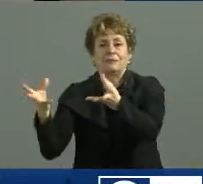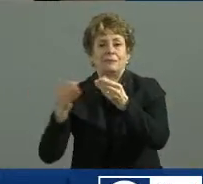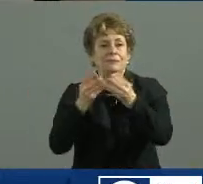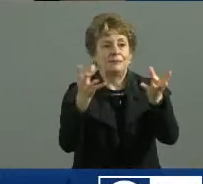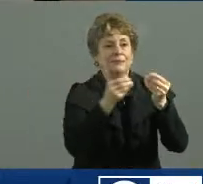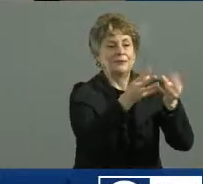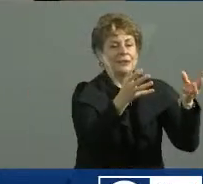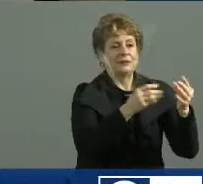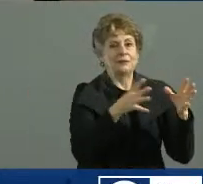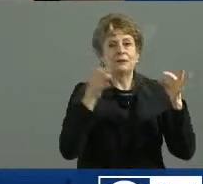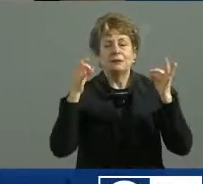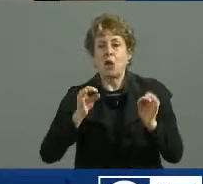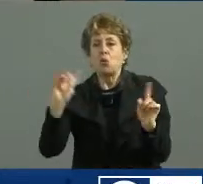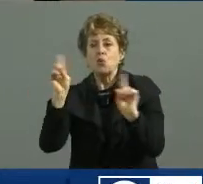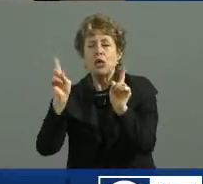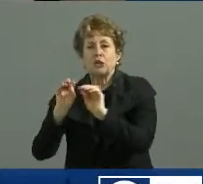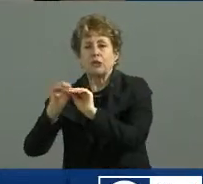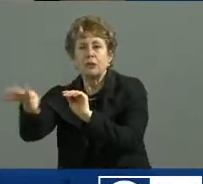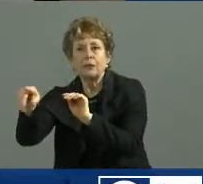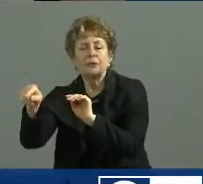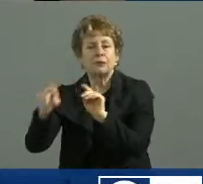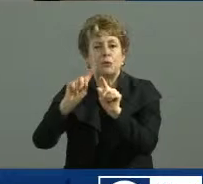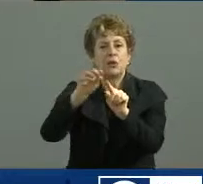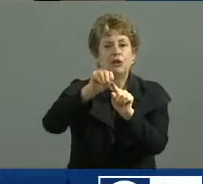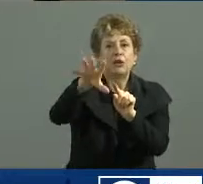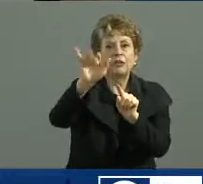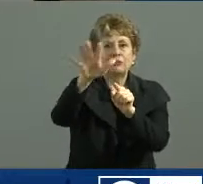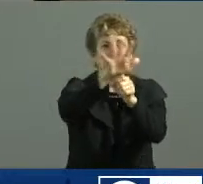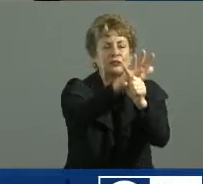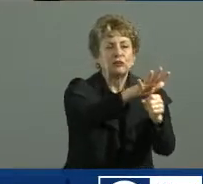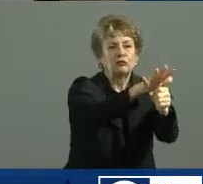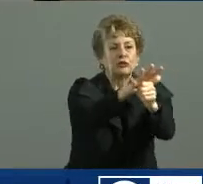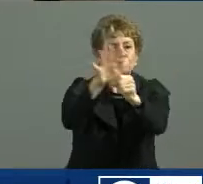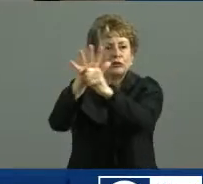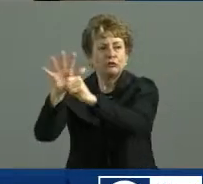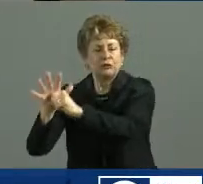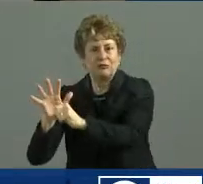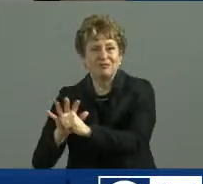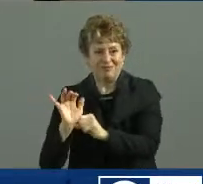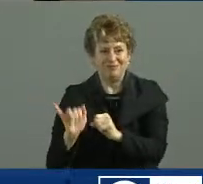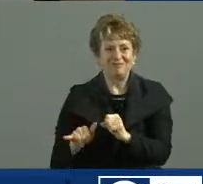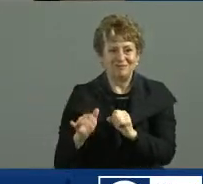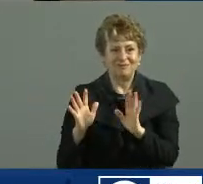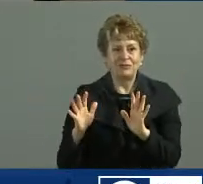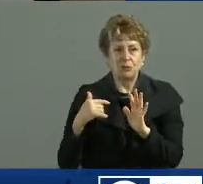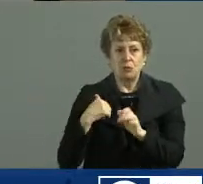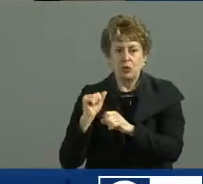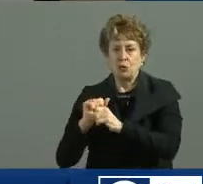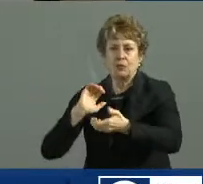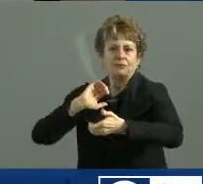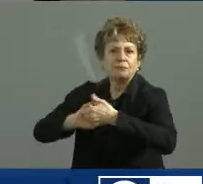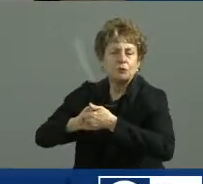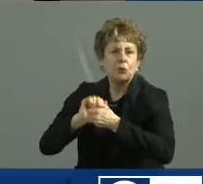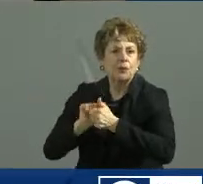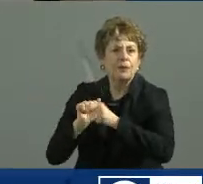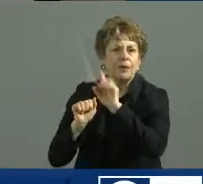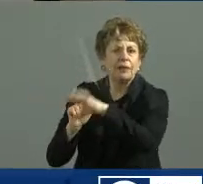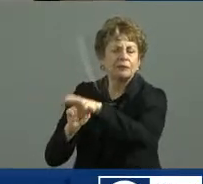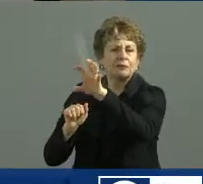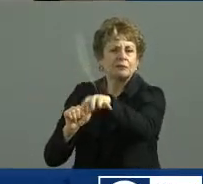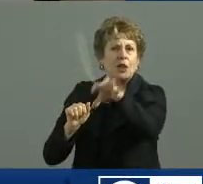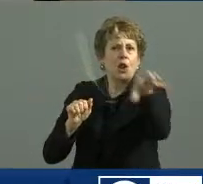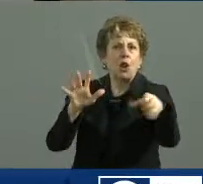areas. They do not report directly to the health department, and we work in a collaborative effort to serve all